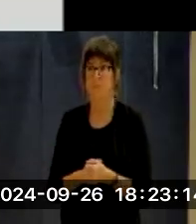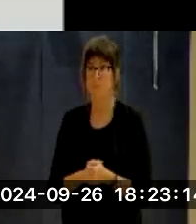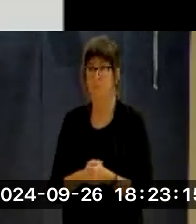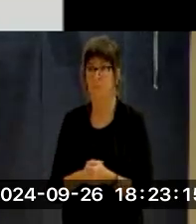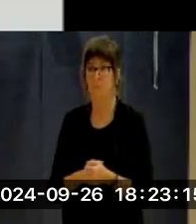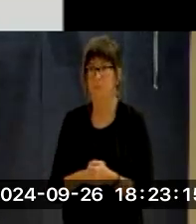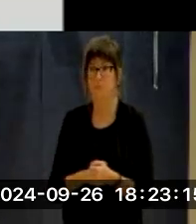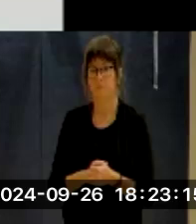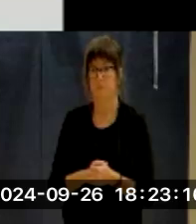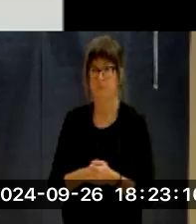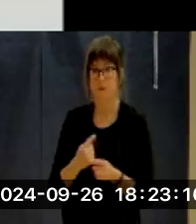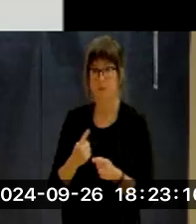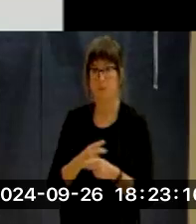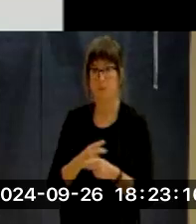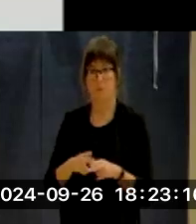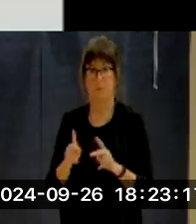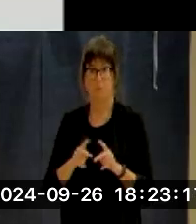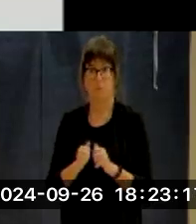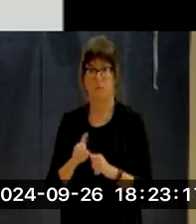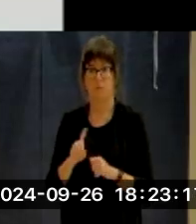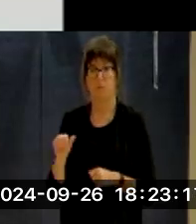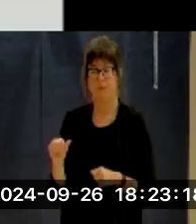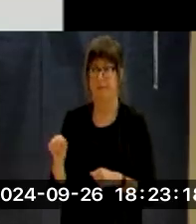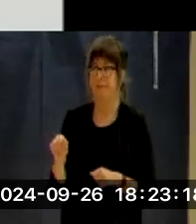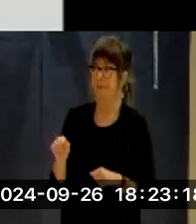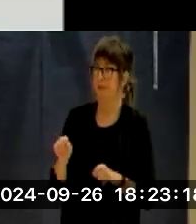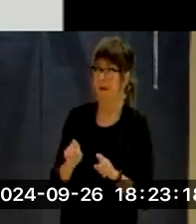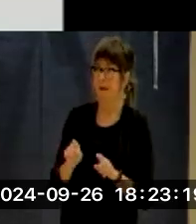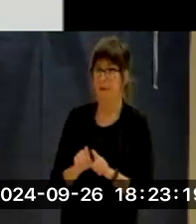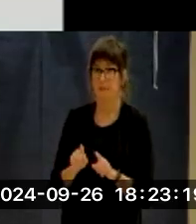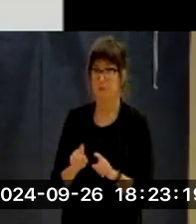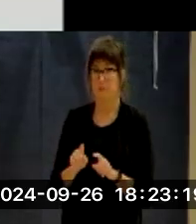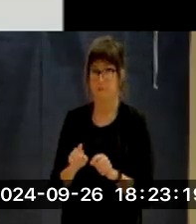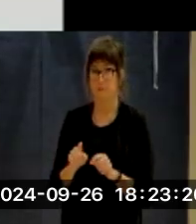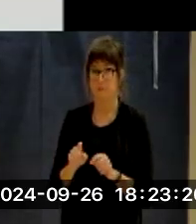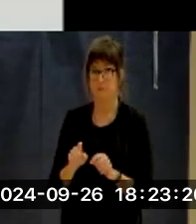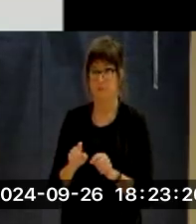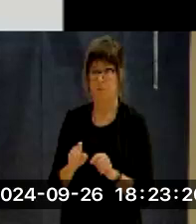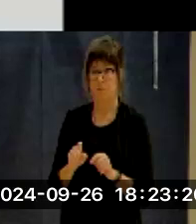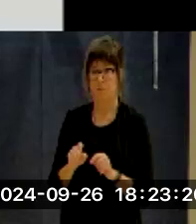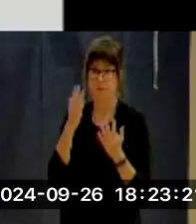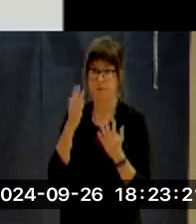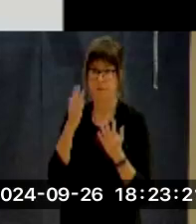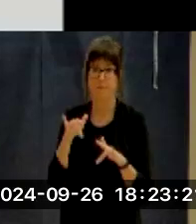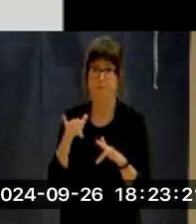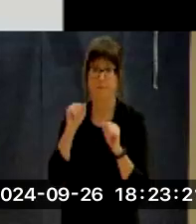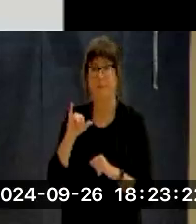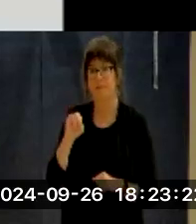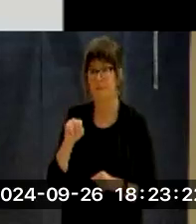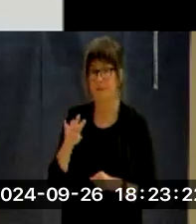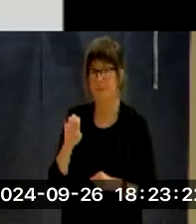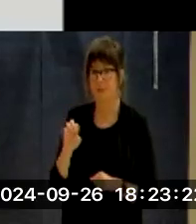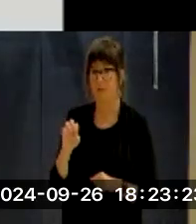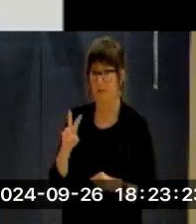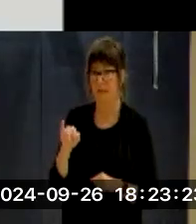it is appropriate to refer to people with disabilities who are victimized as the invisible victims.